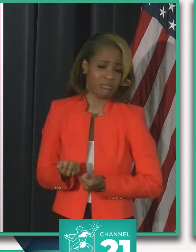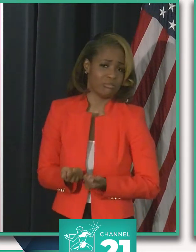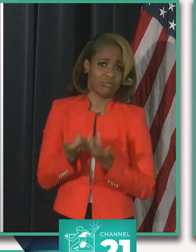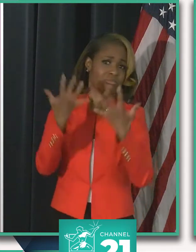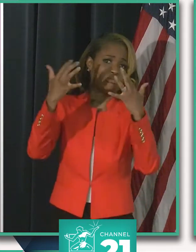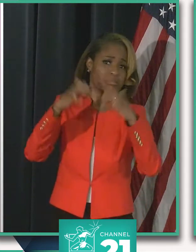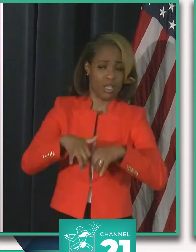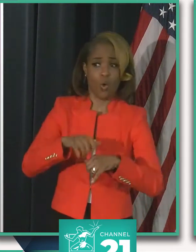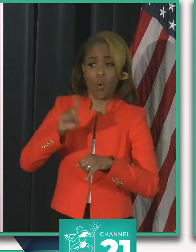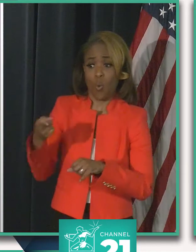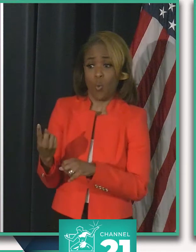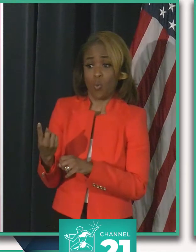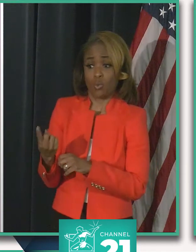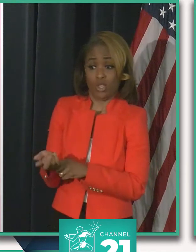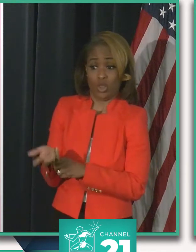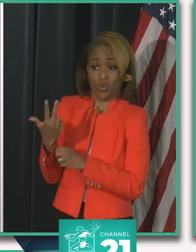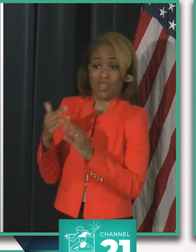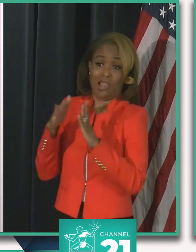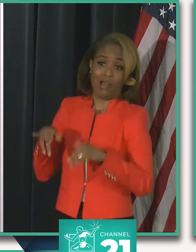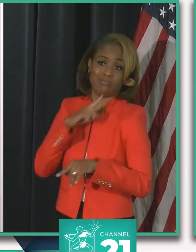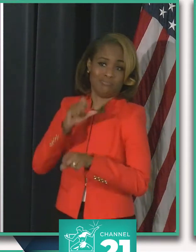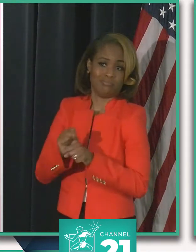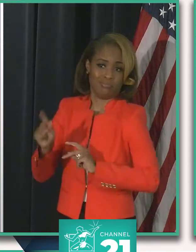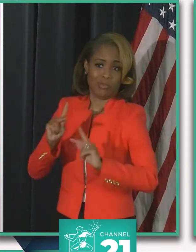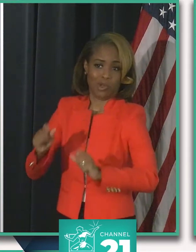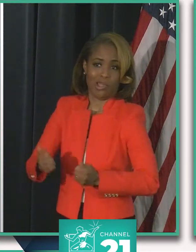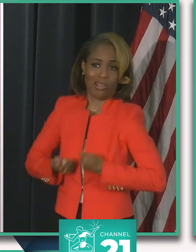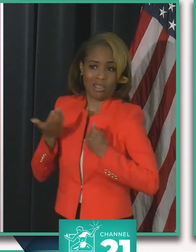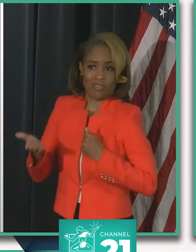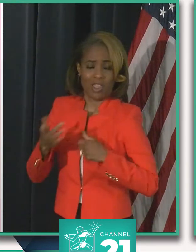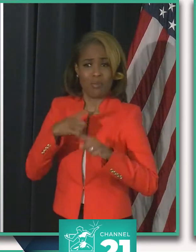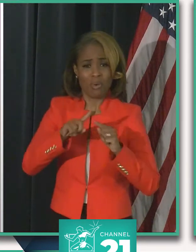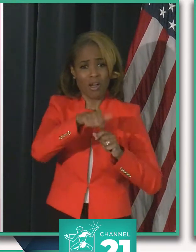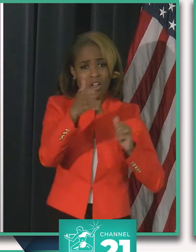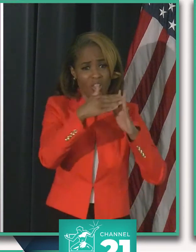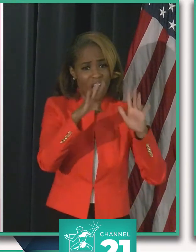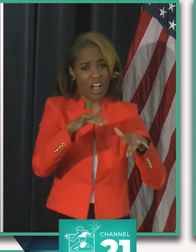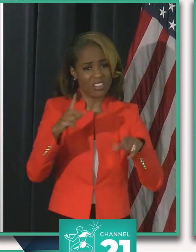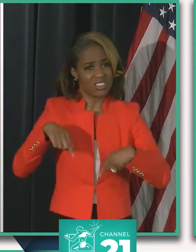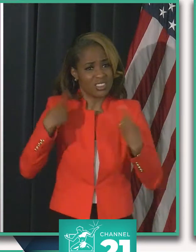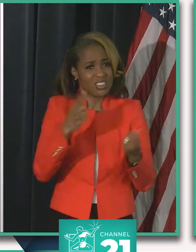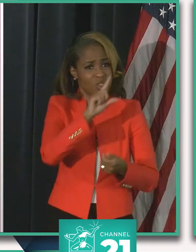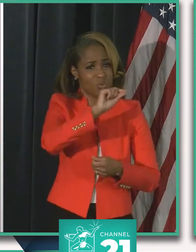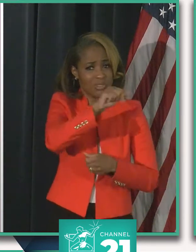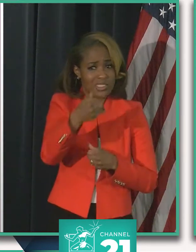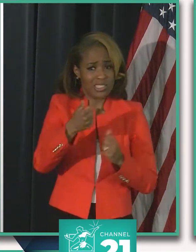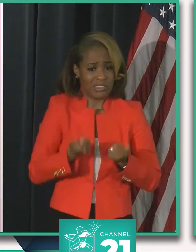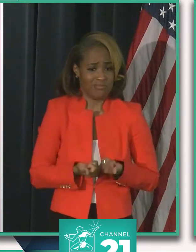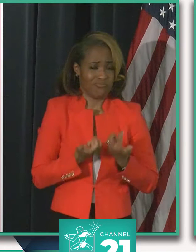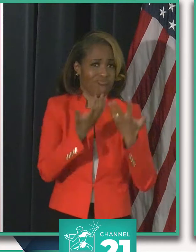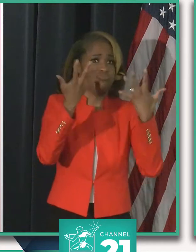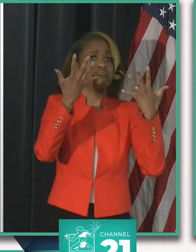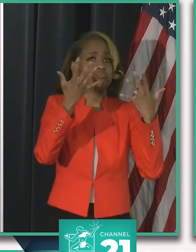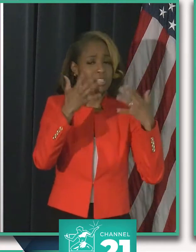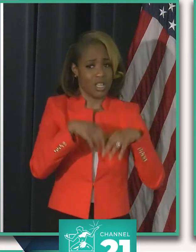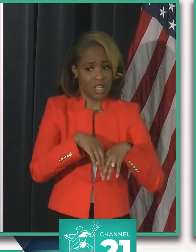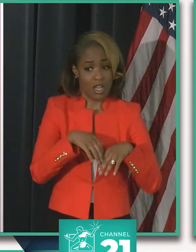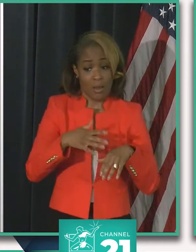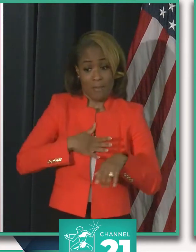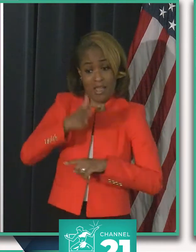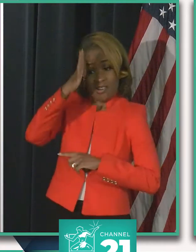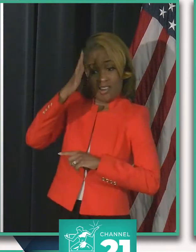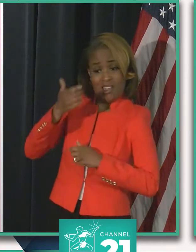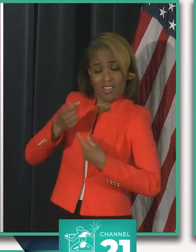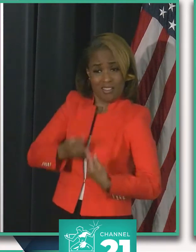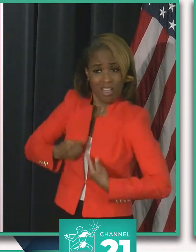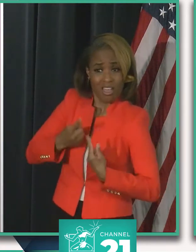only actually 3 that's livable, and they've been burnt up since 2010. My dad has been fighting